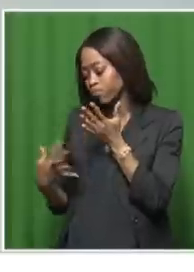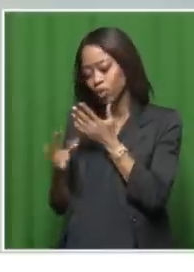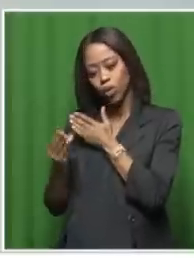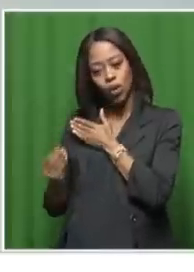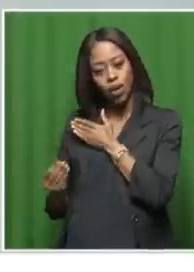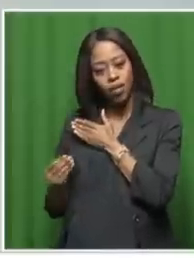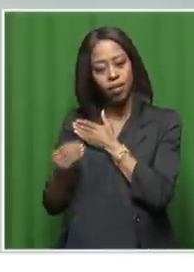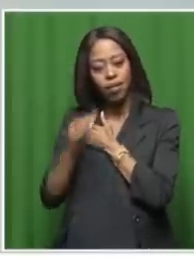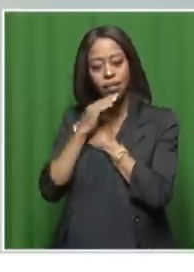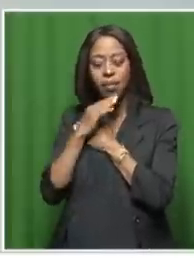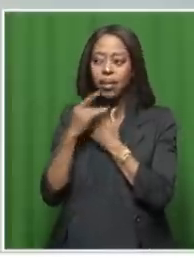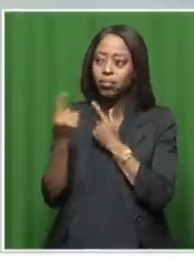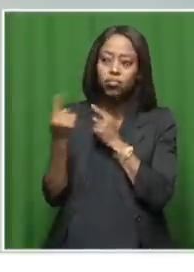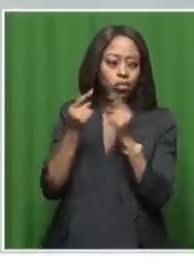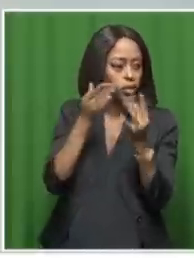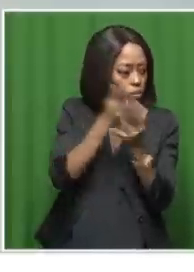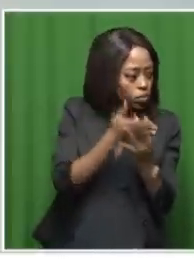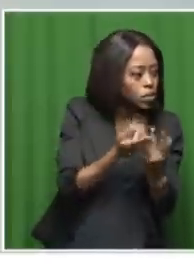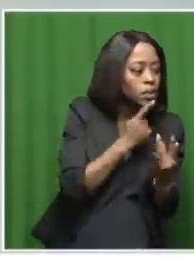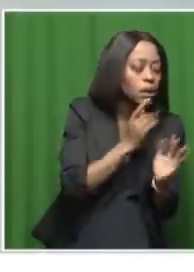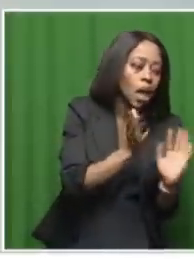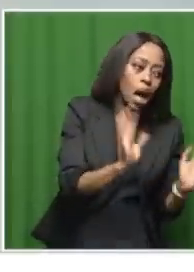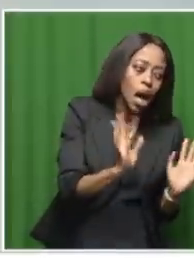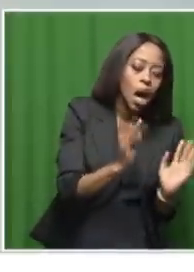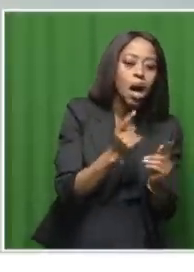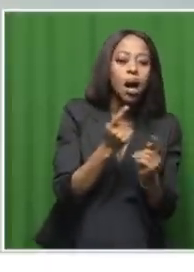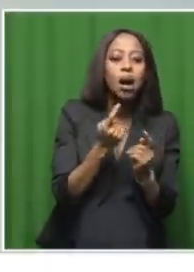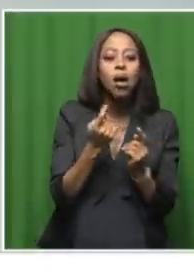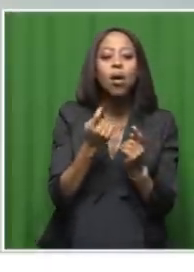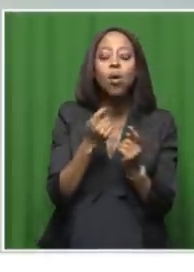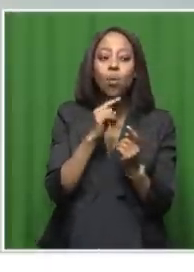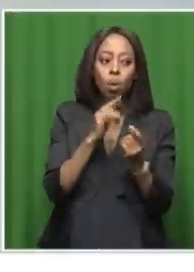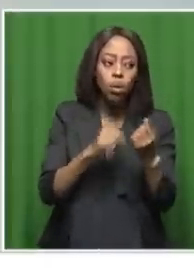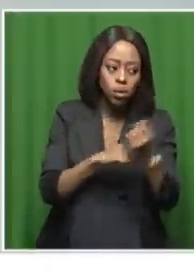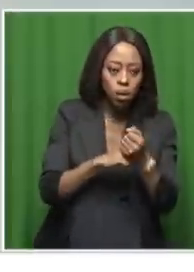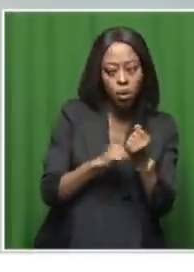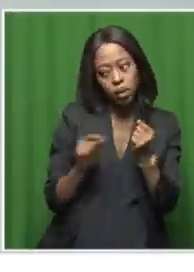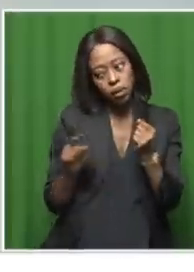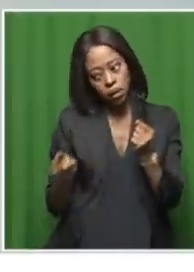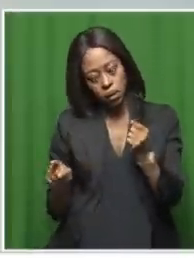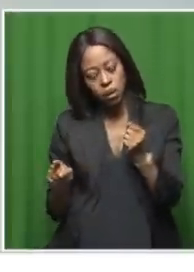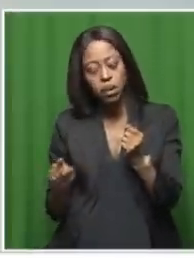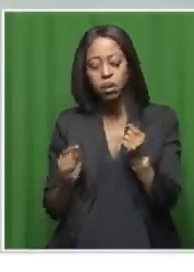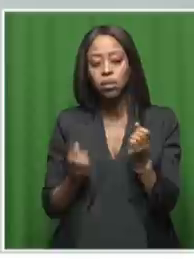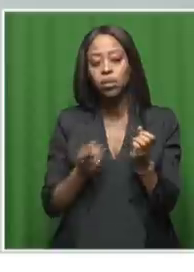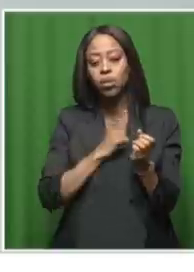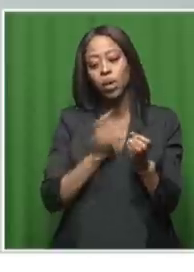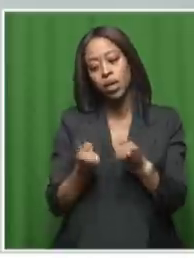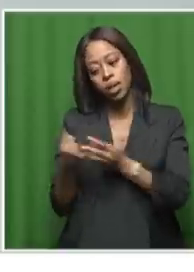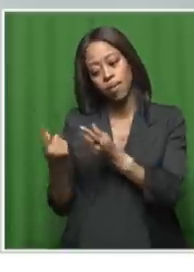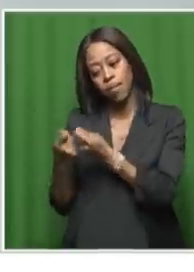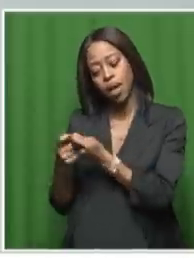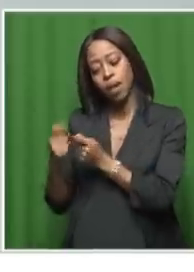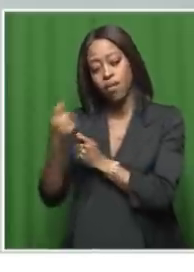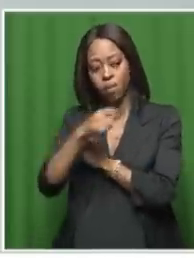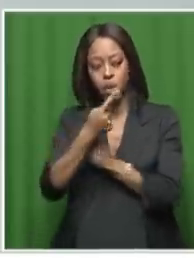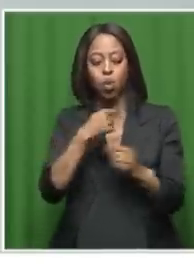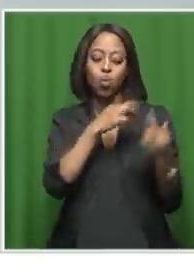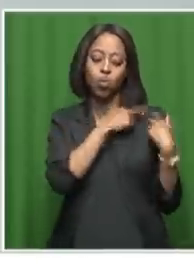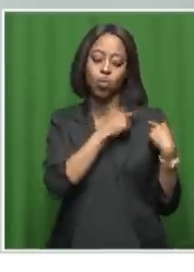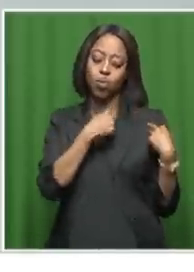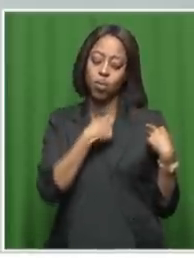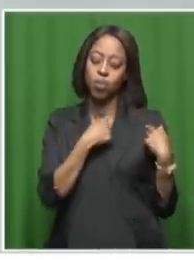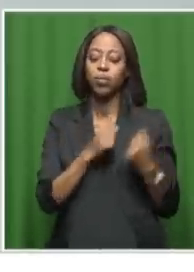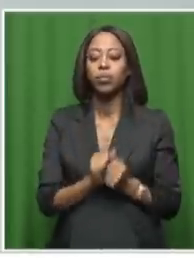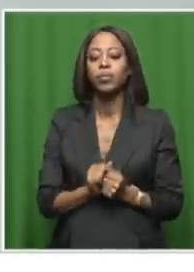then we step in to say we're going to provide a credit guarantee so that they can get the money that is required. Working on improved